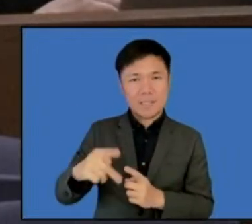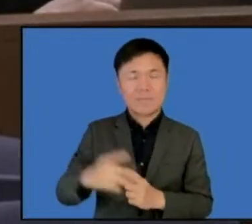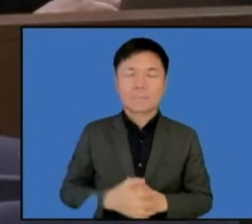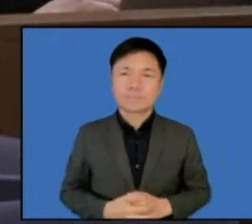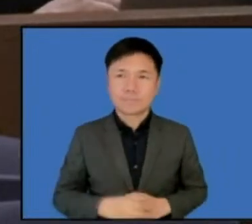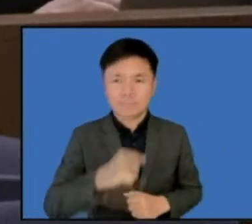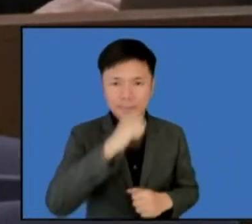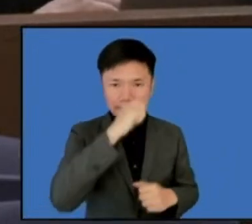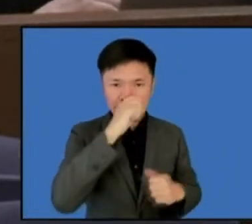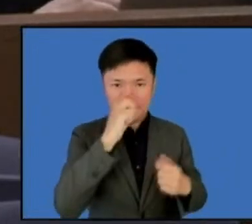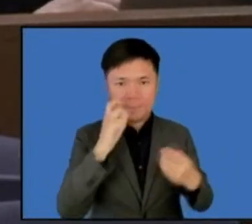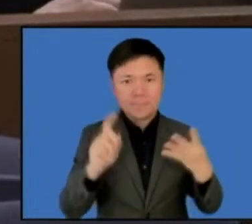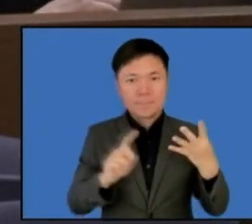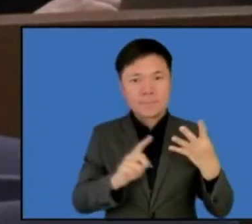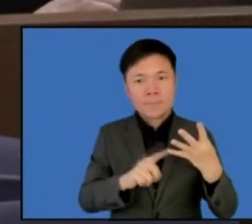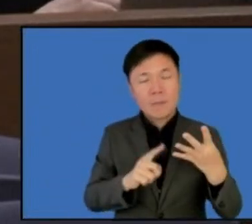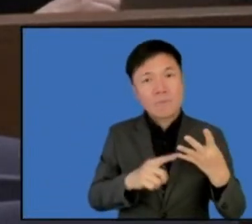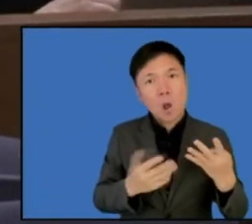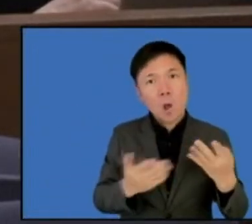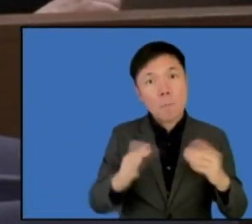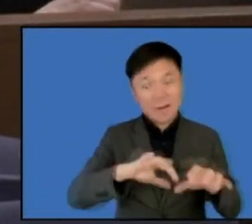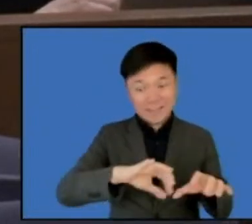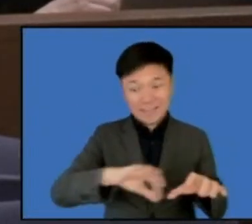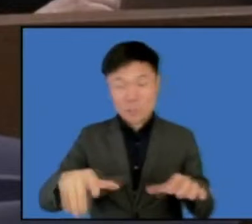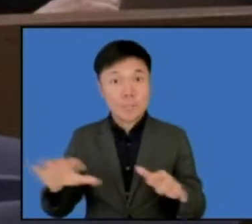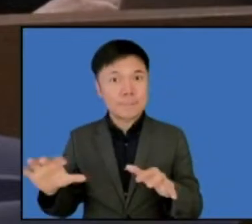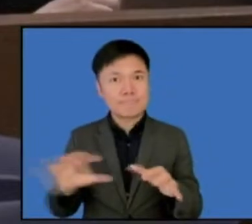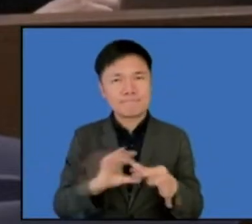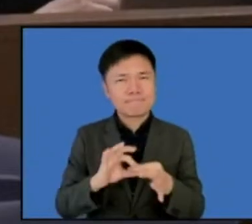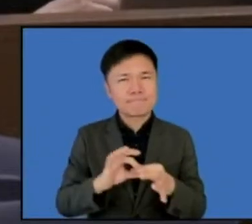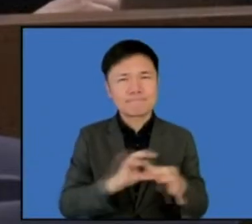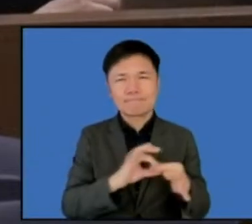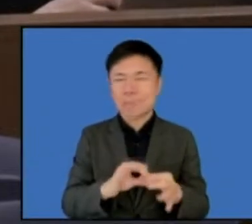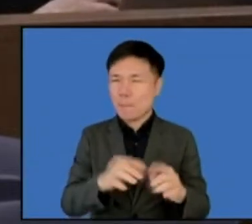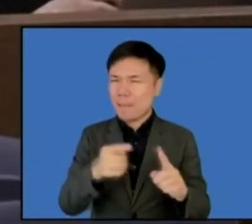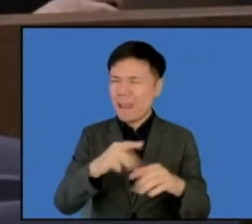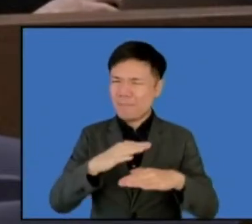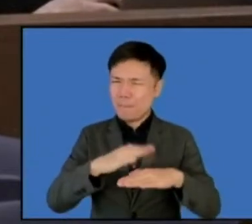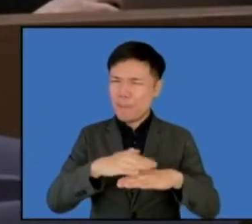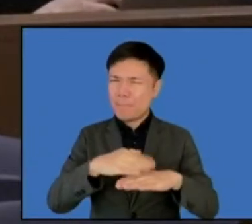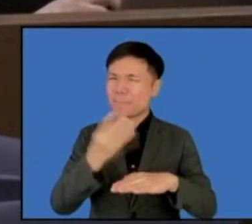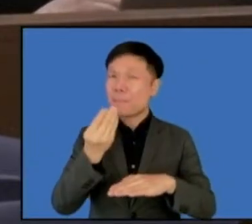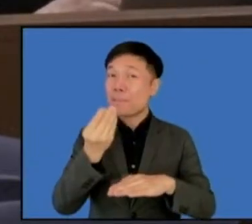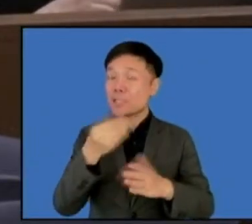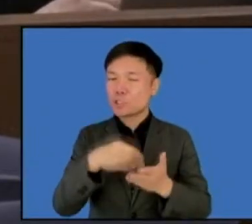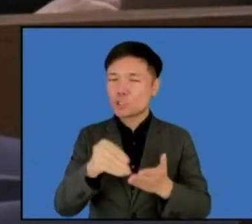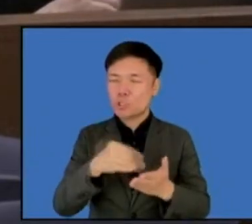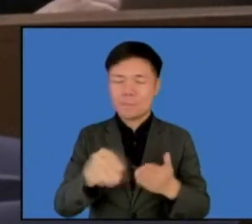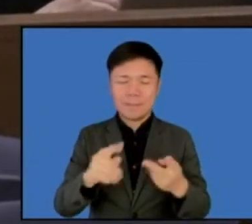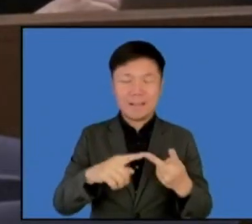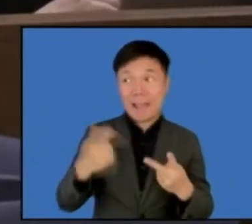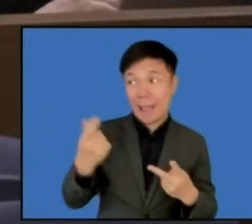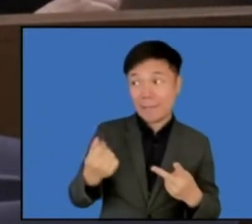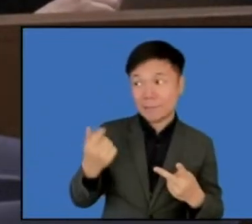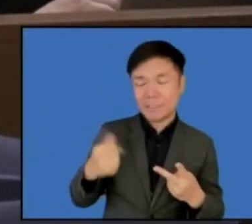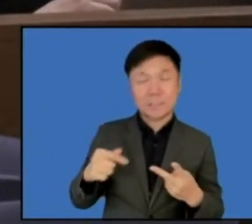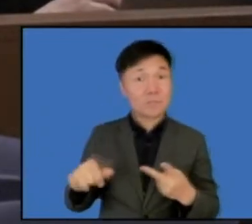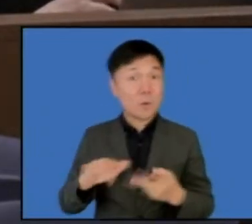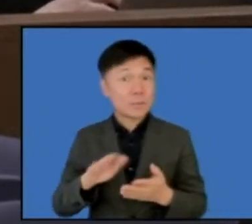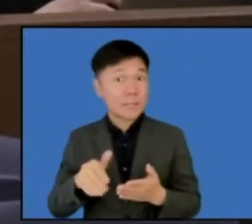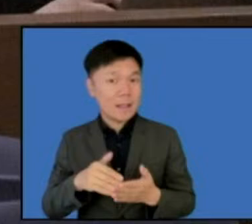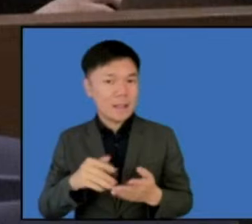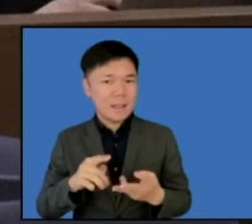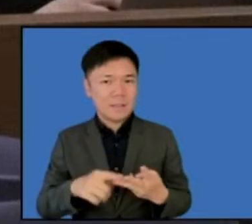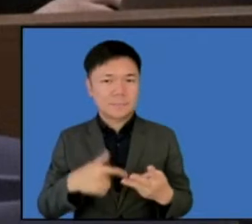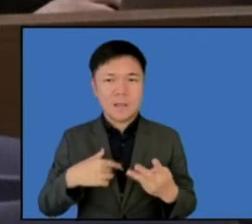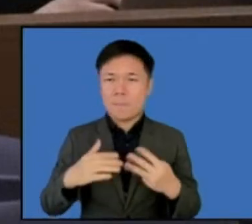to strengthen bilateral agreements and that it should mandate a minimum wage, access to welfare center in destination countries, portable